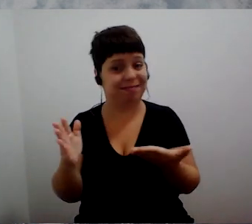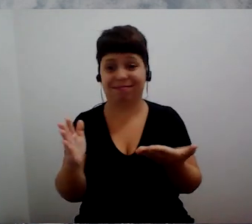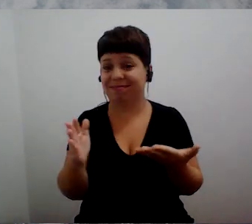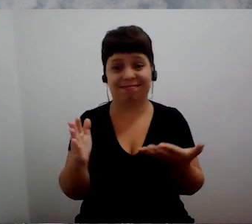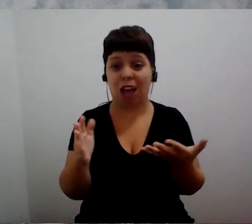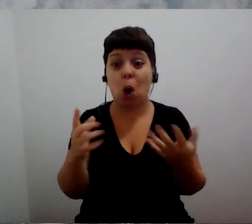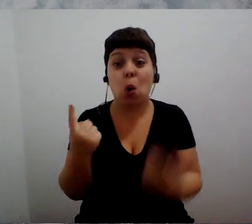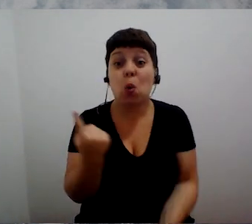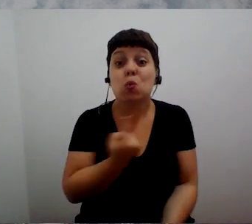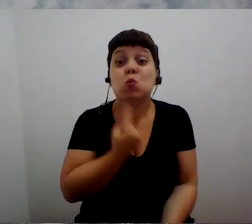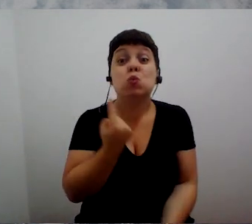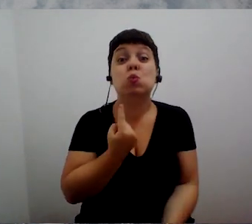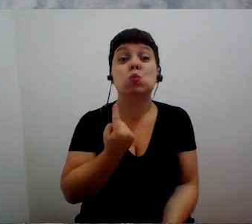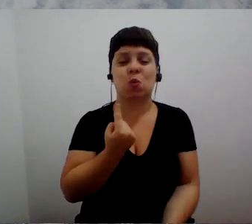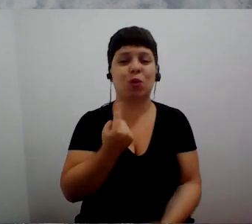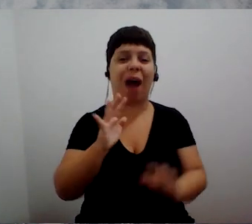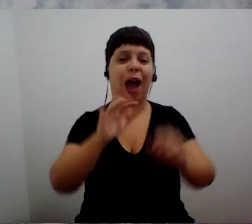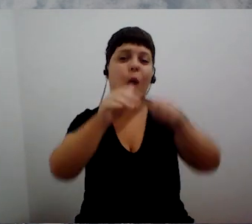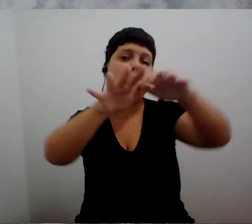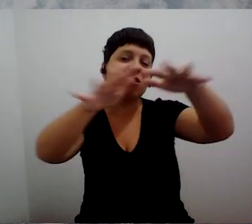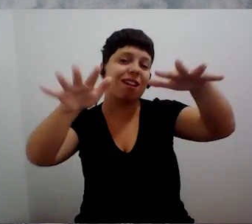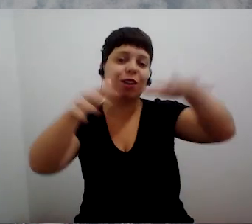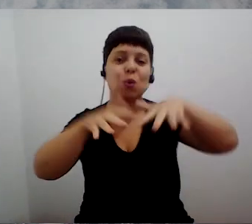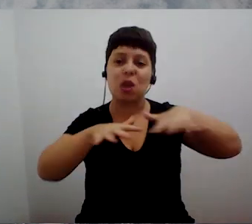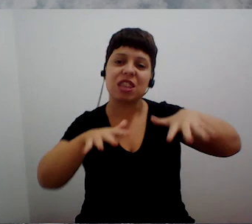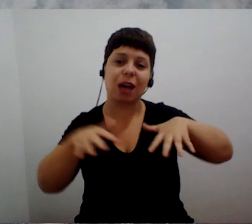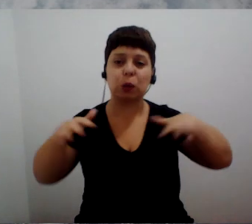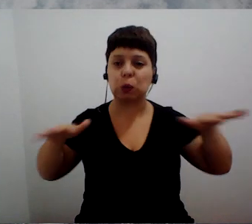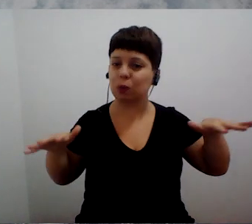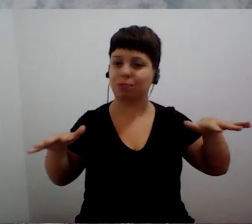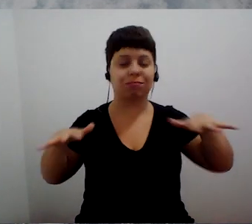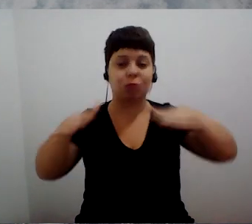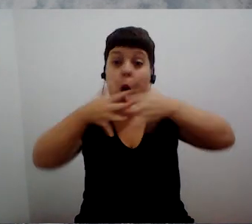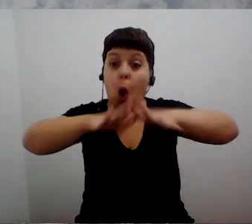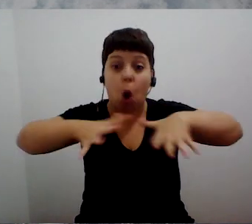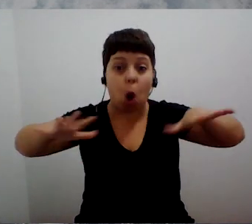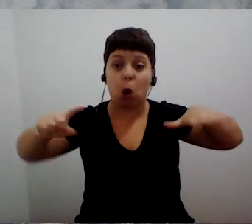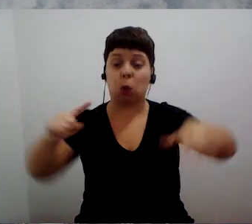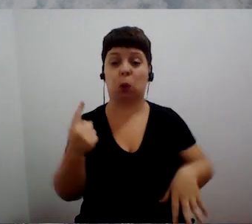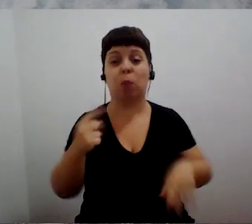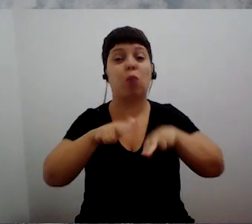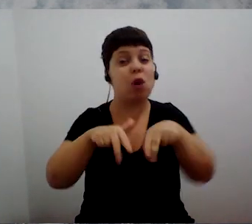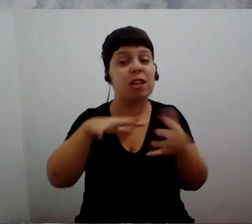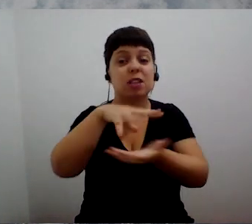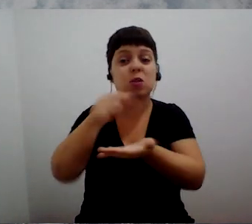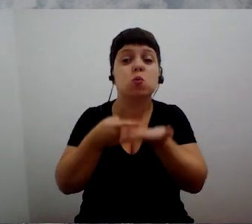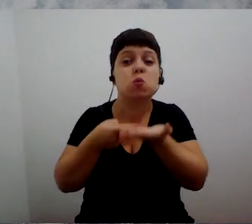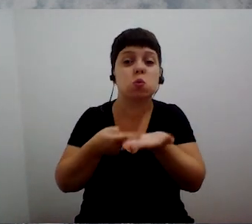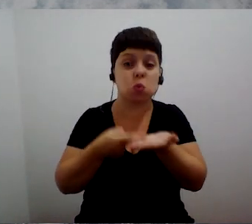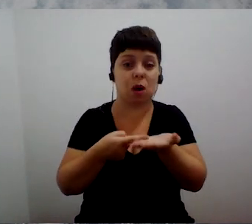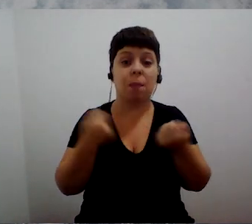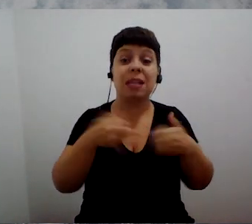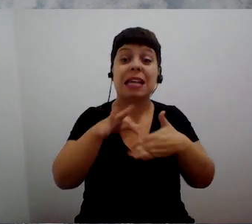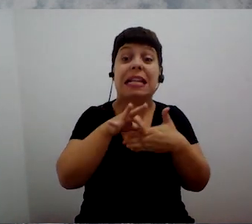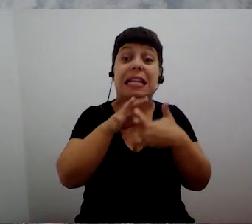nor by pollution. That makes global solutions and agreements necessary. We need leadership at the